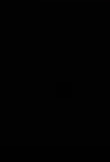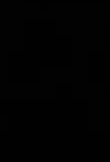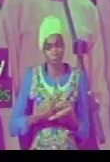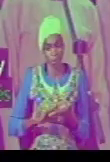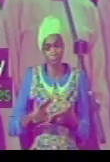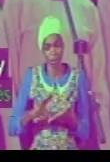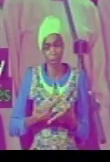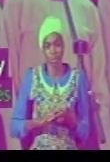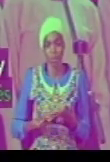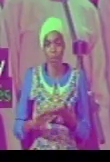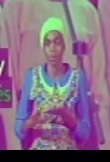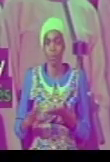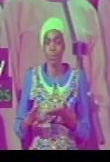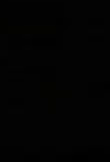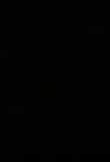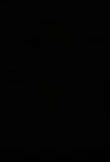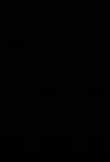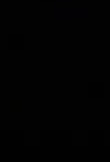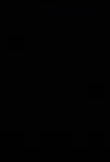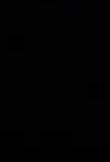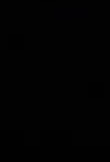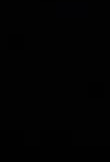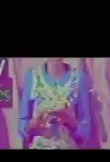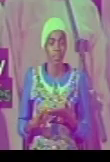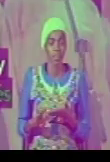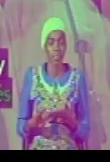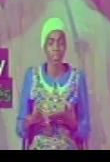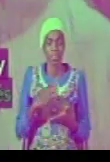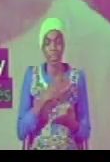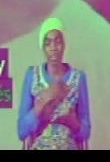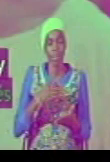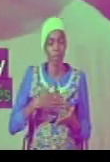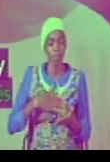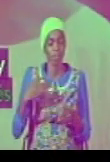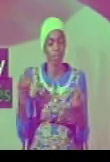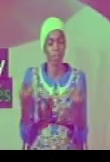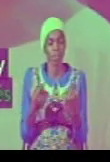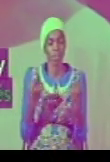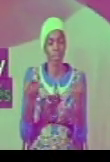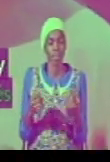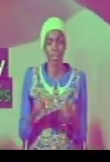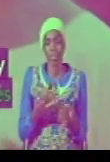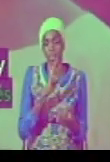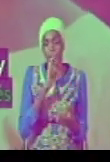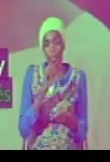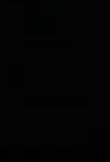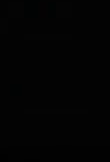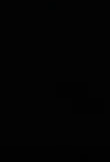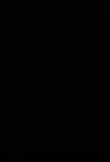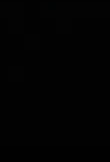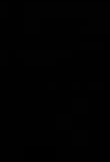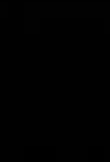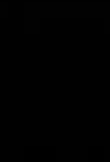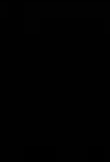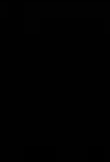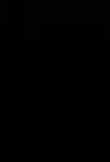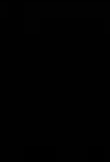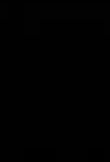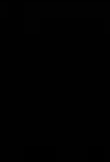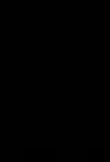pardon. And my sins are washed, they are all washed away.